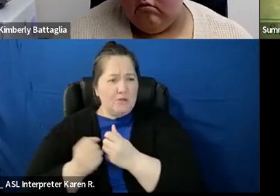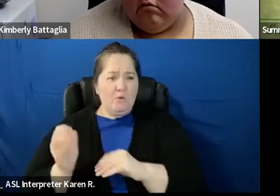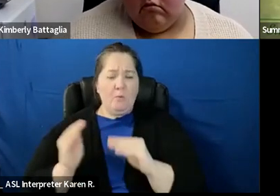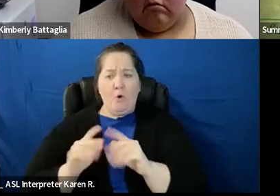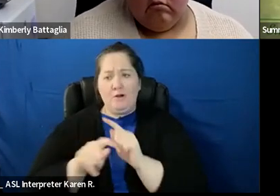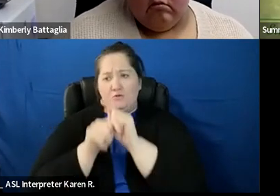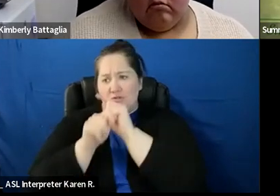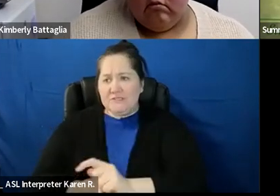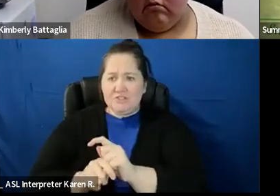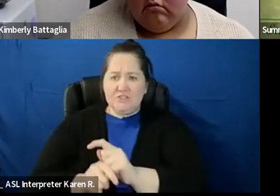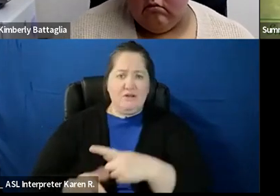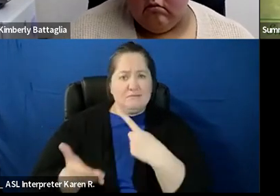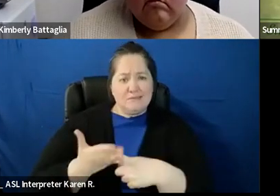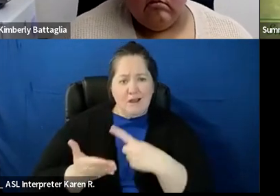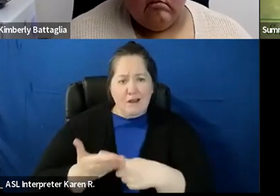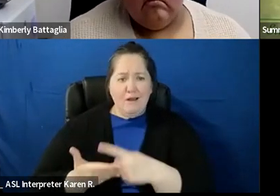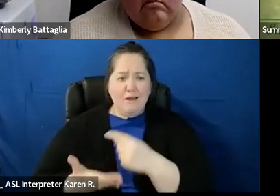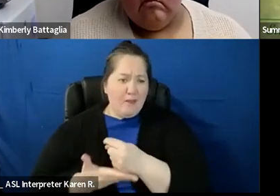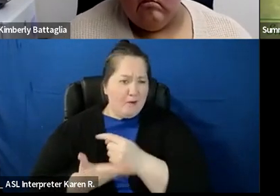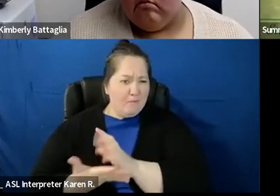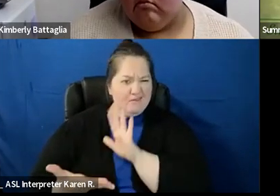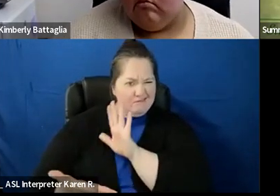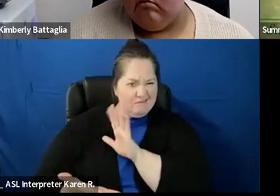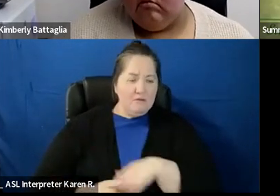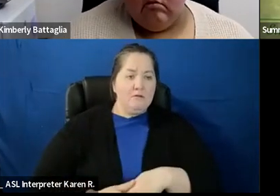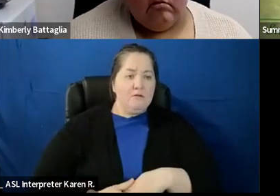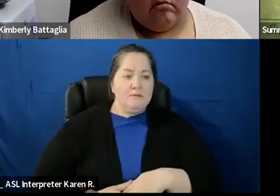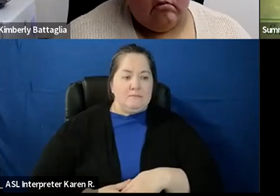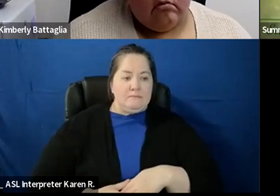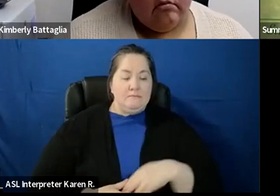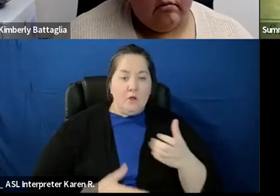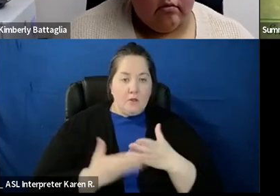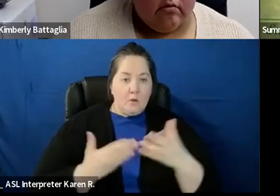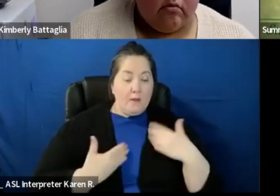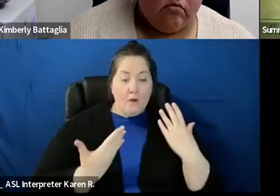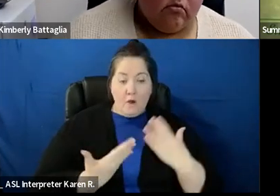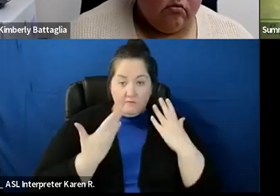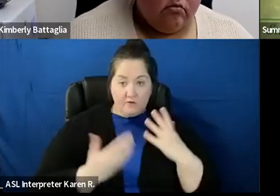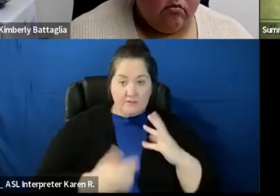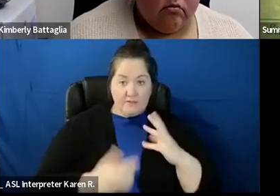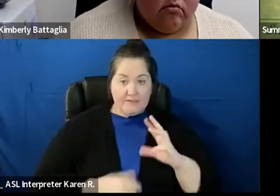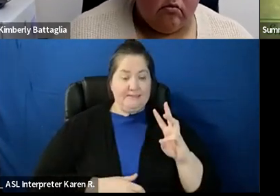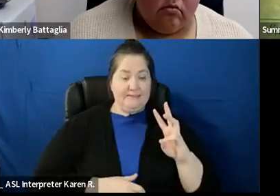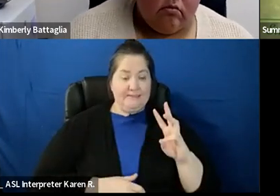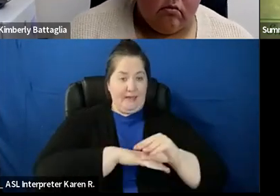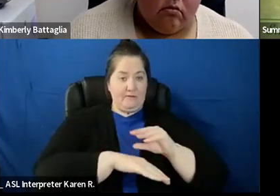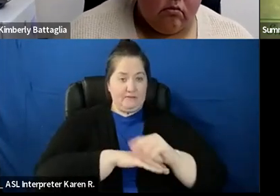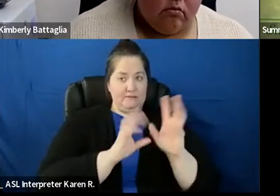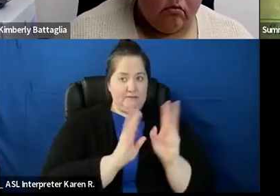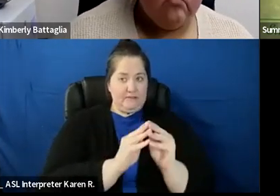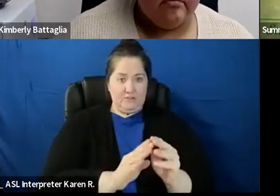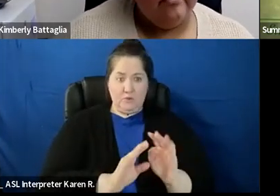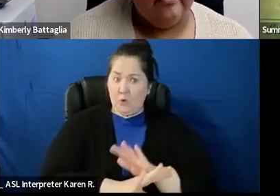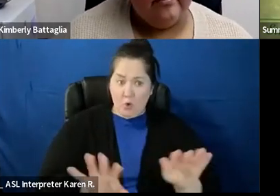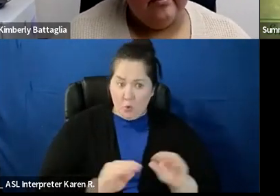traditional talk therapy aimed. Another thing is that we do offer that 6 counseling sessions thing. Nobody wanted it.